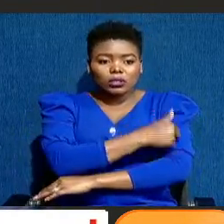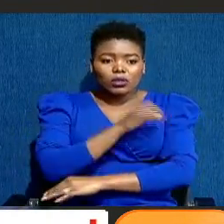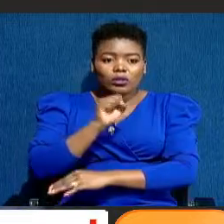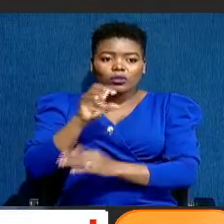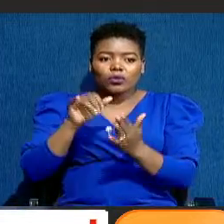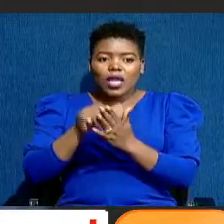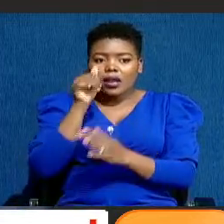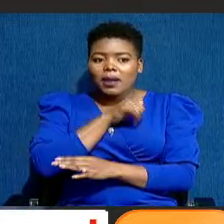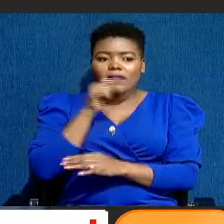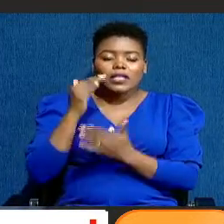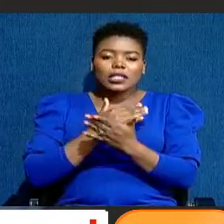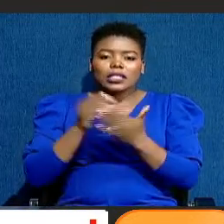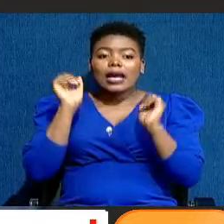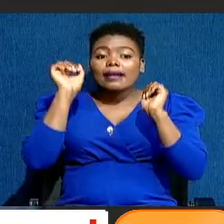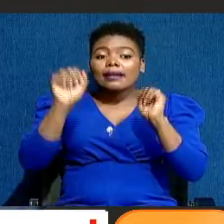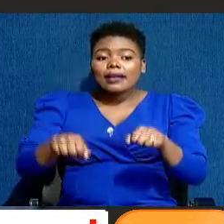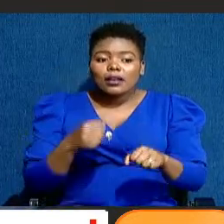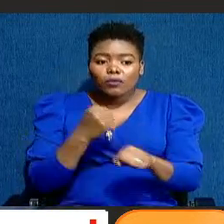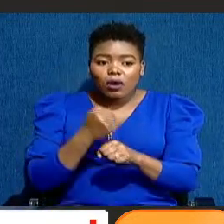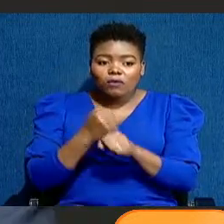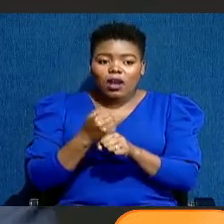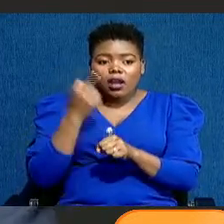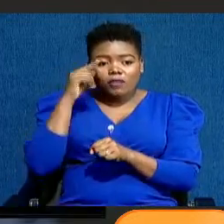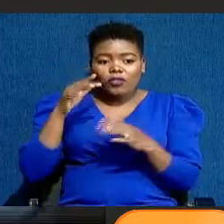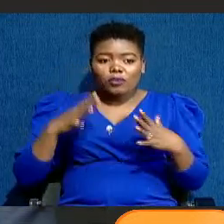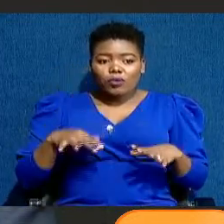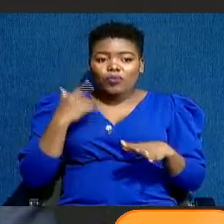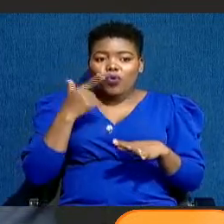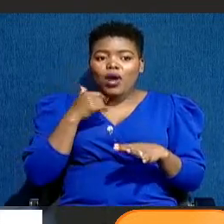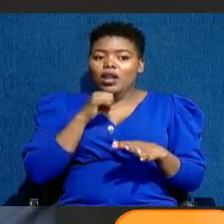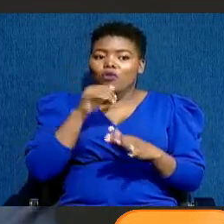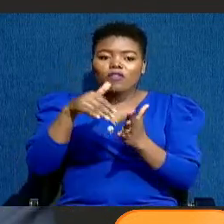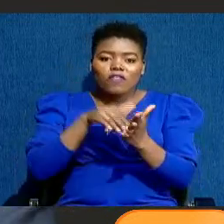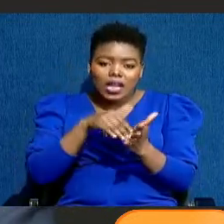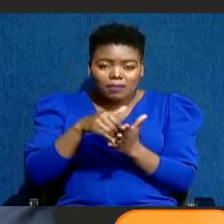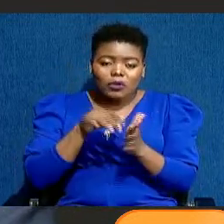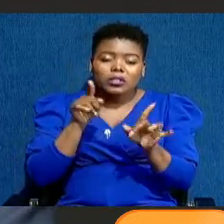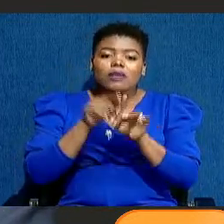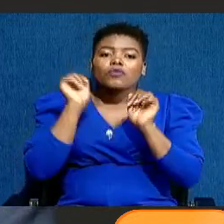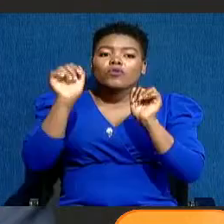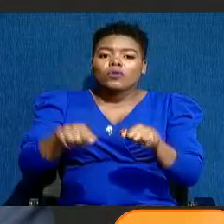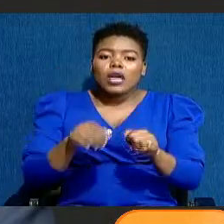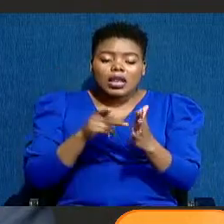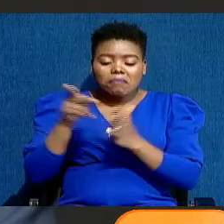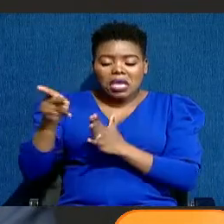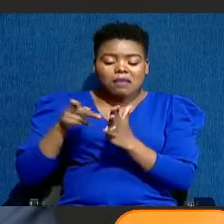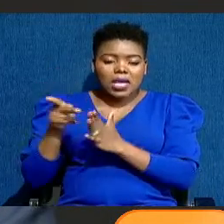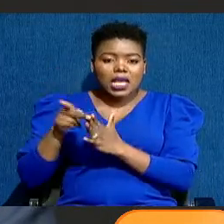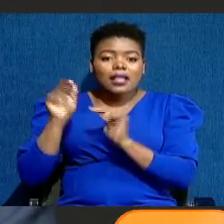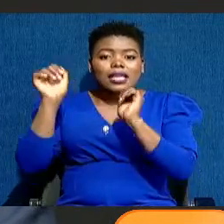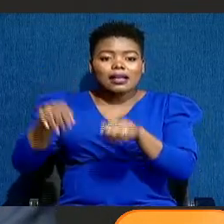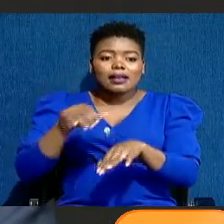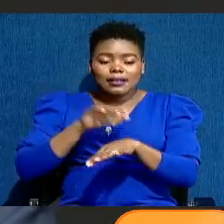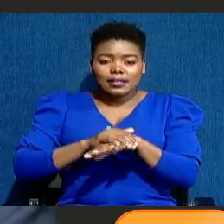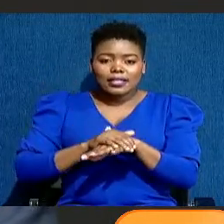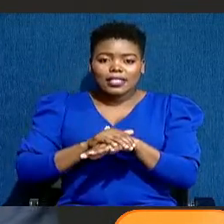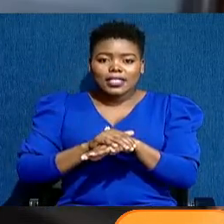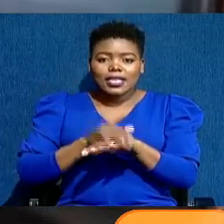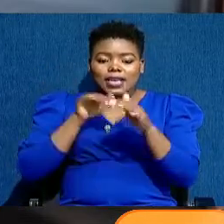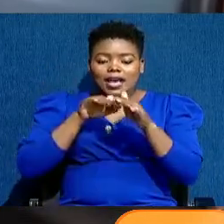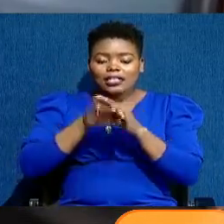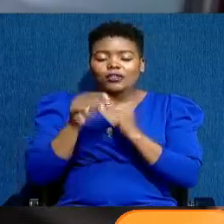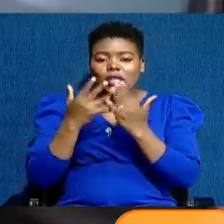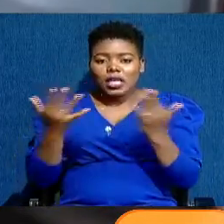sector can also play a role. For those who are not vulnerable and who can afford, they should be able to get access to the